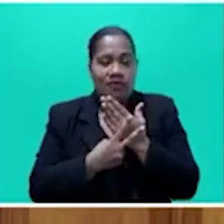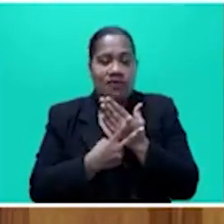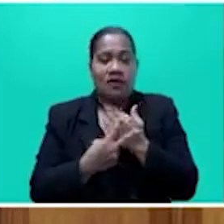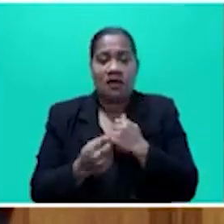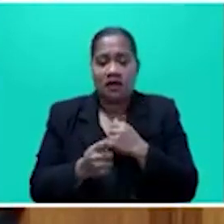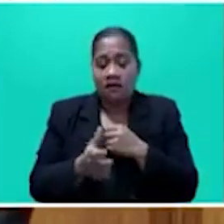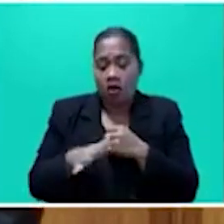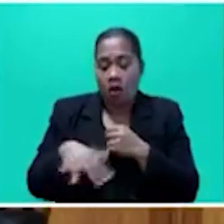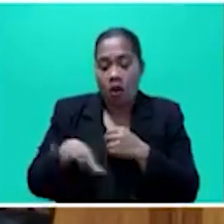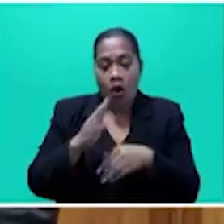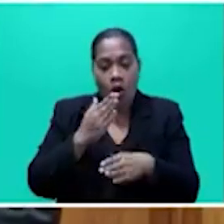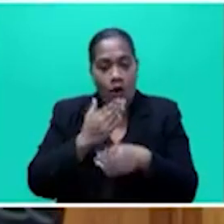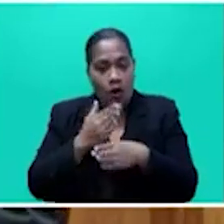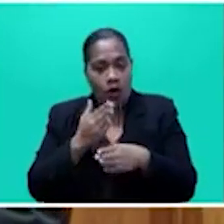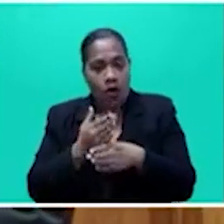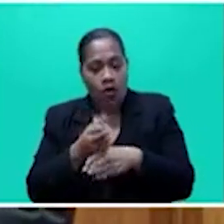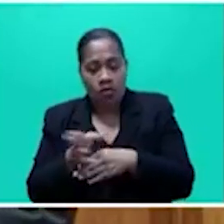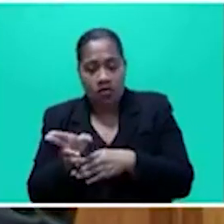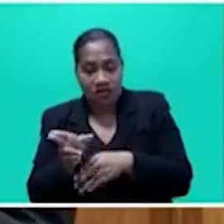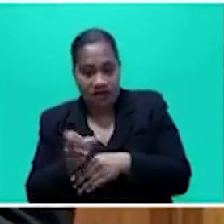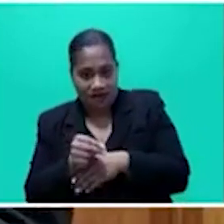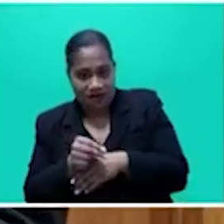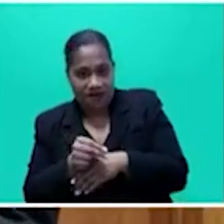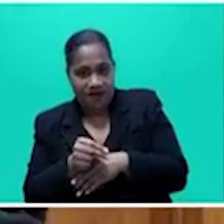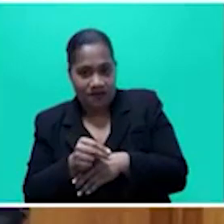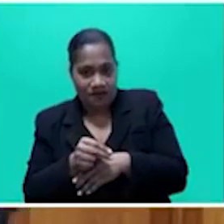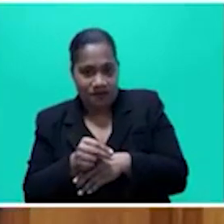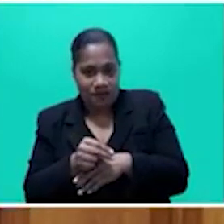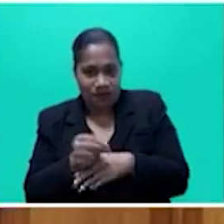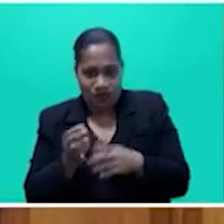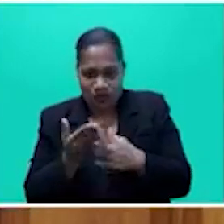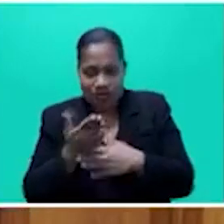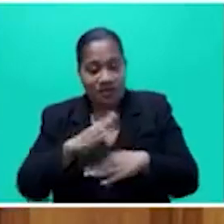work had been done to the satisfaction of the